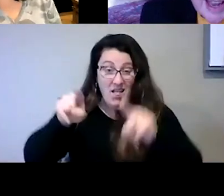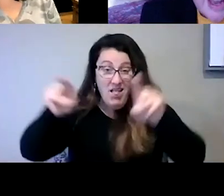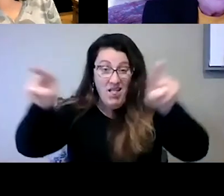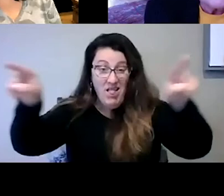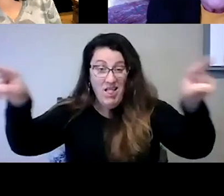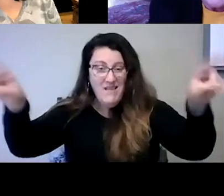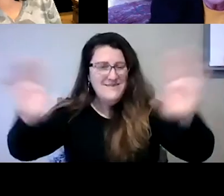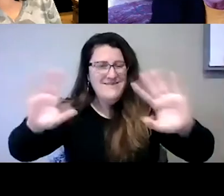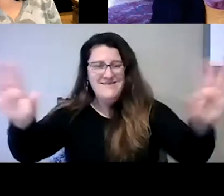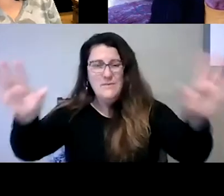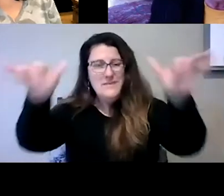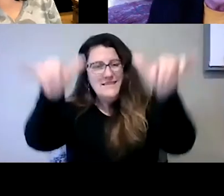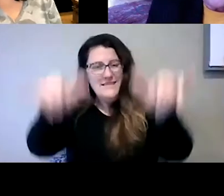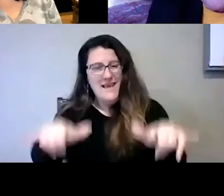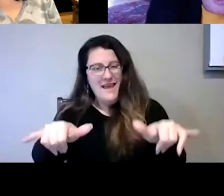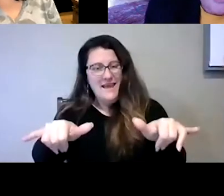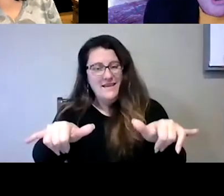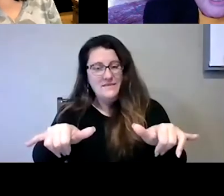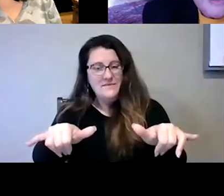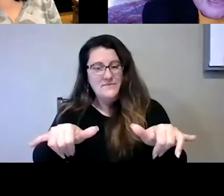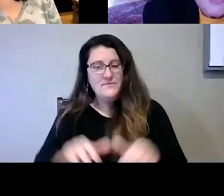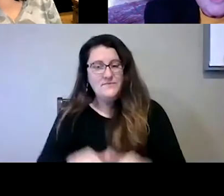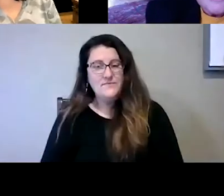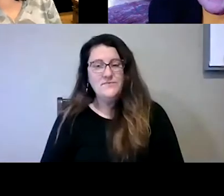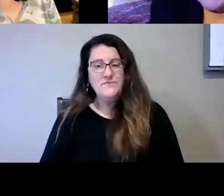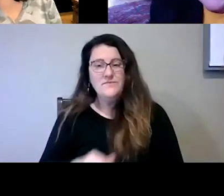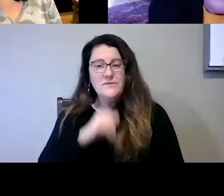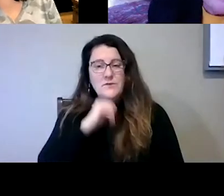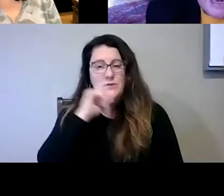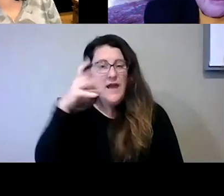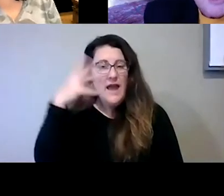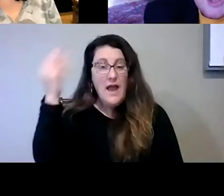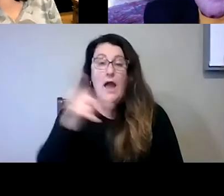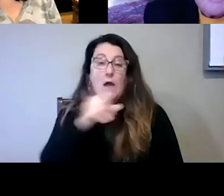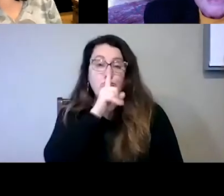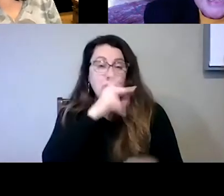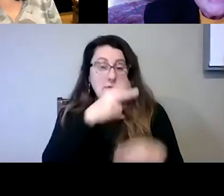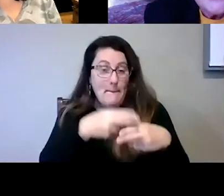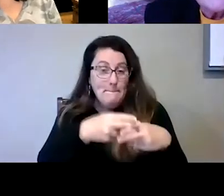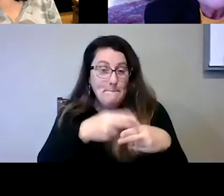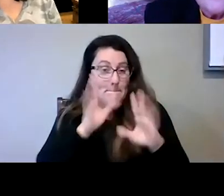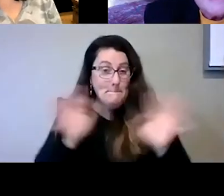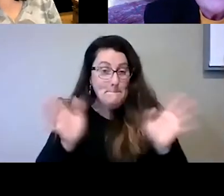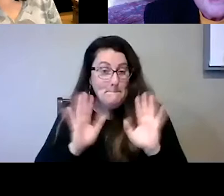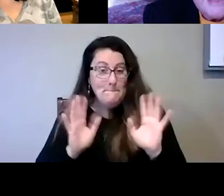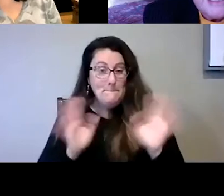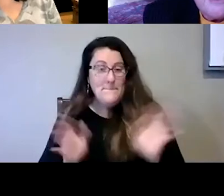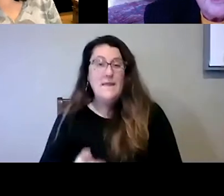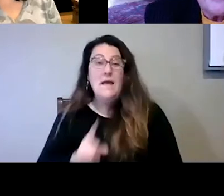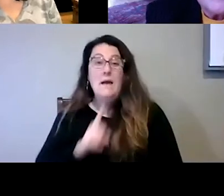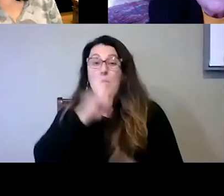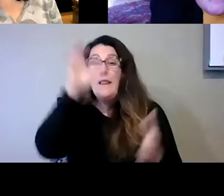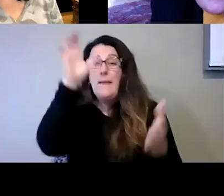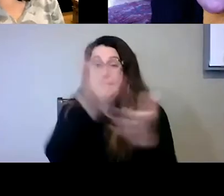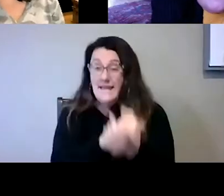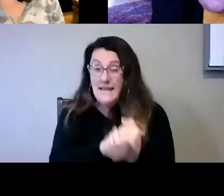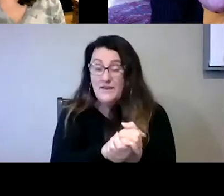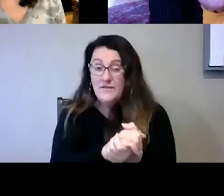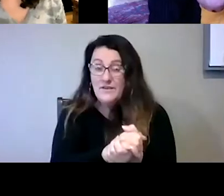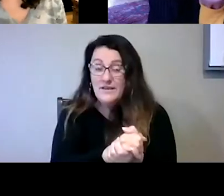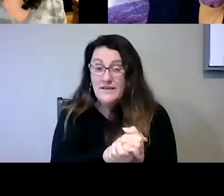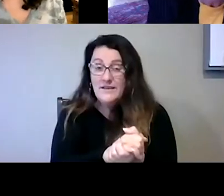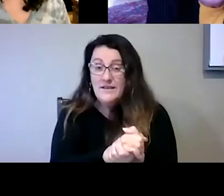else besides our organizations. I'm not going to name names, but I just really believe there's